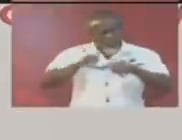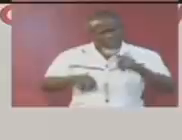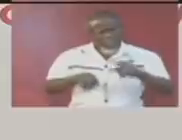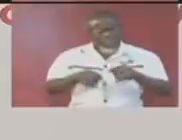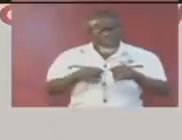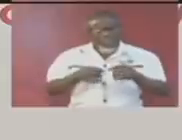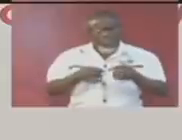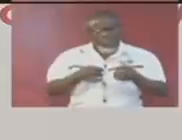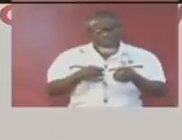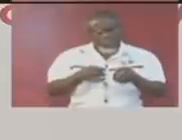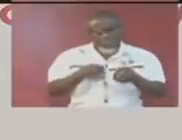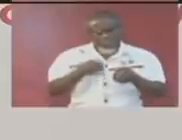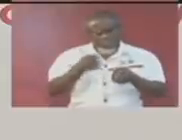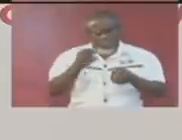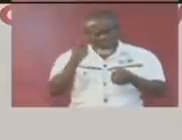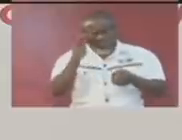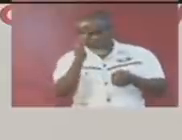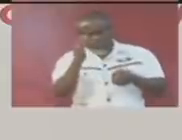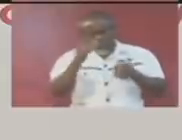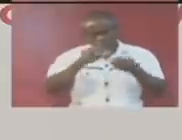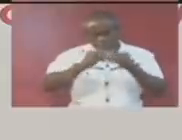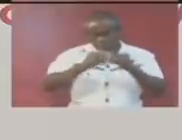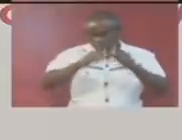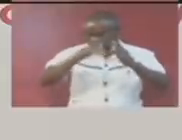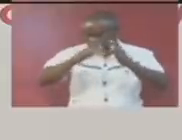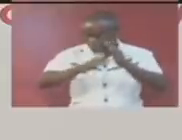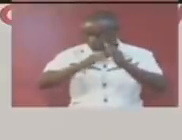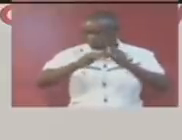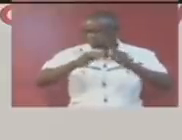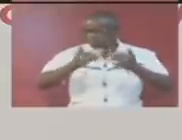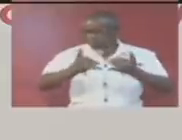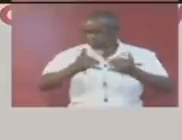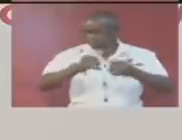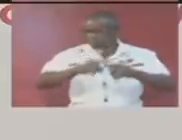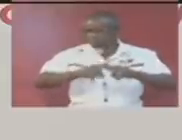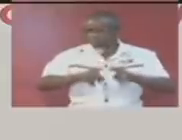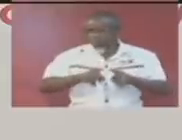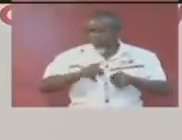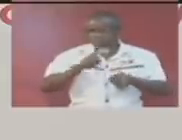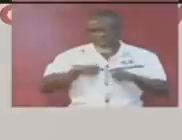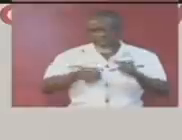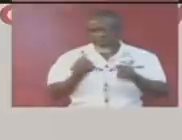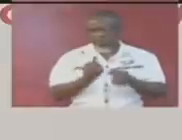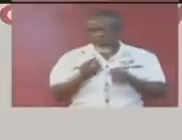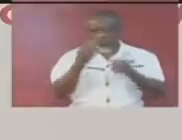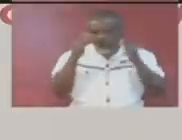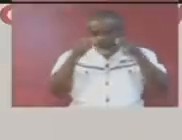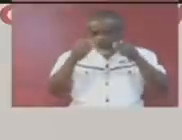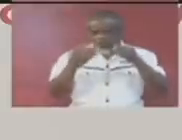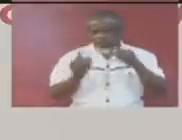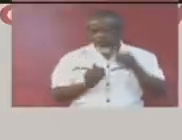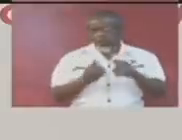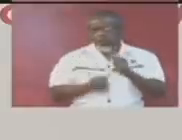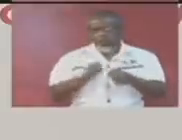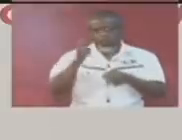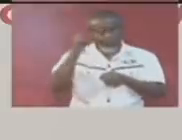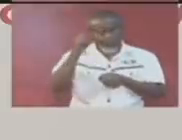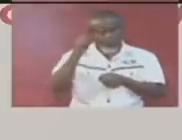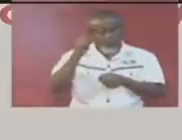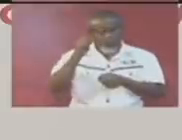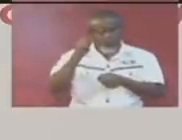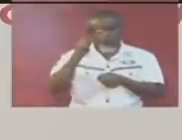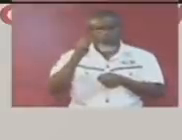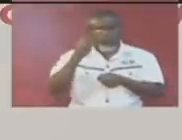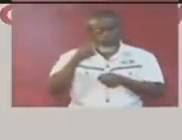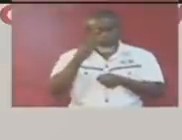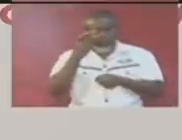now. Let us cast our mind back to August and September, when we had deaths occurring in this country on a daily basis, sometimes